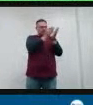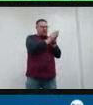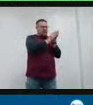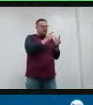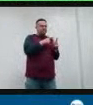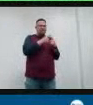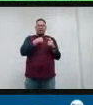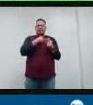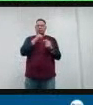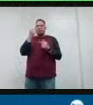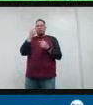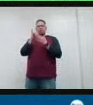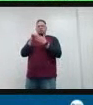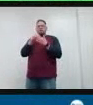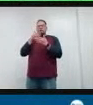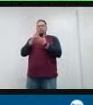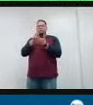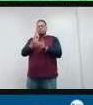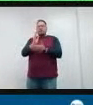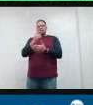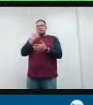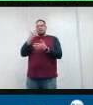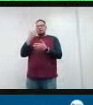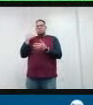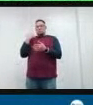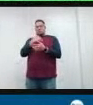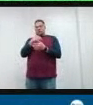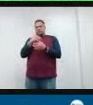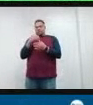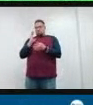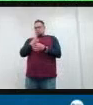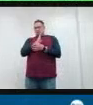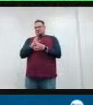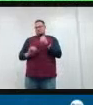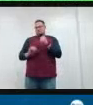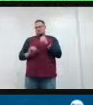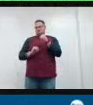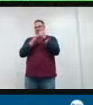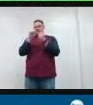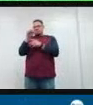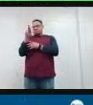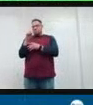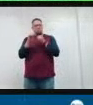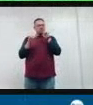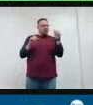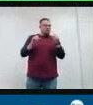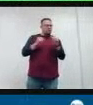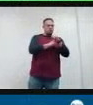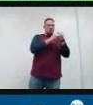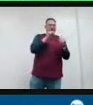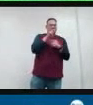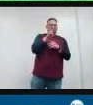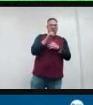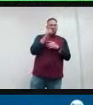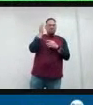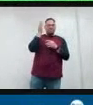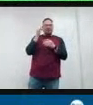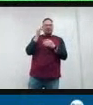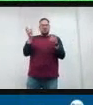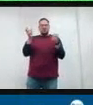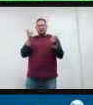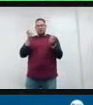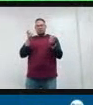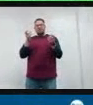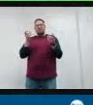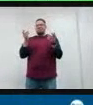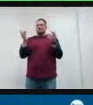I would have the right to say our board supports SROs or doesn't support SROs, because the chair kind of runs the